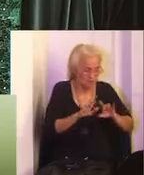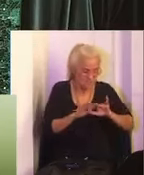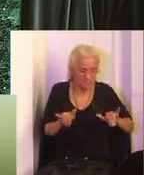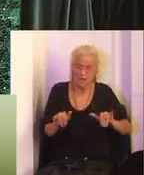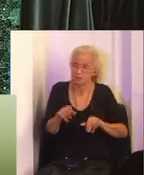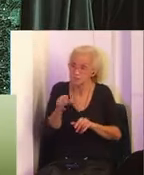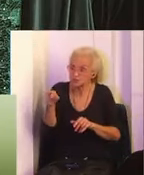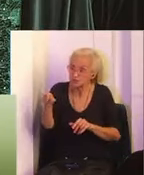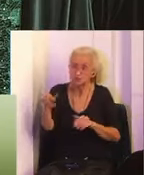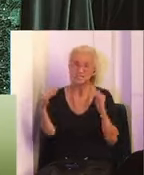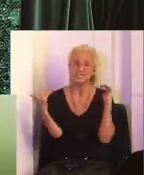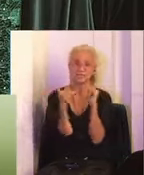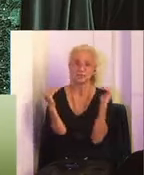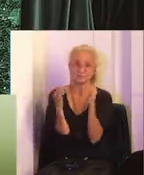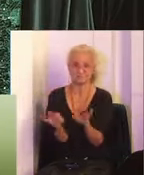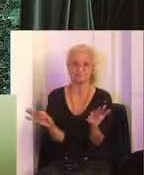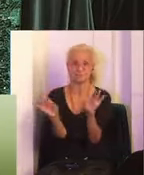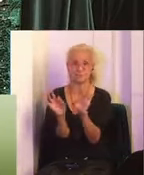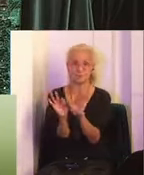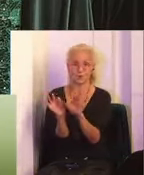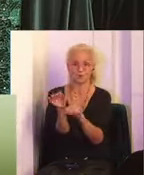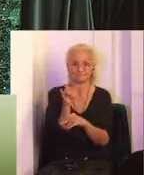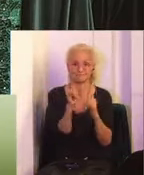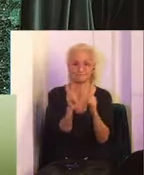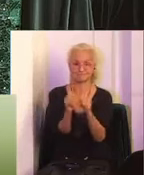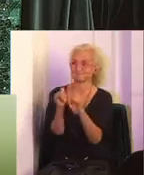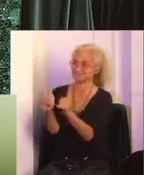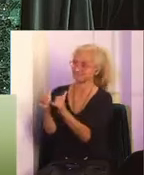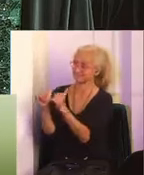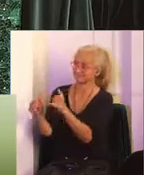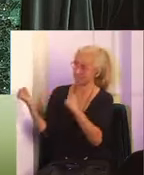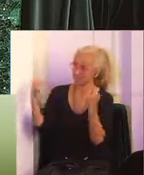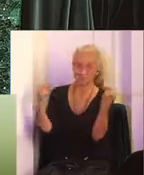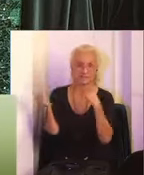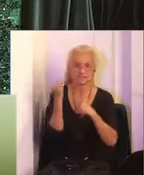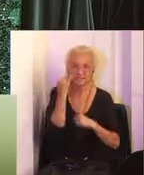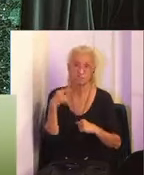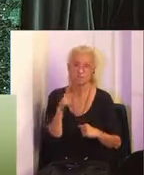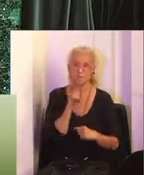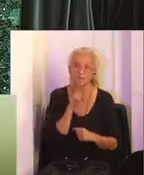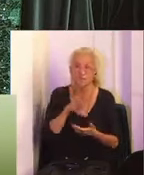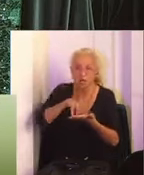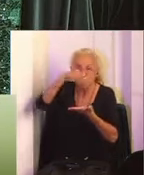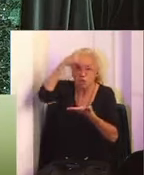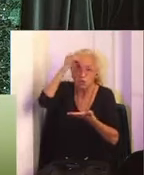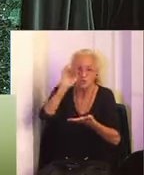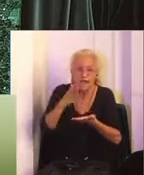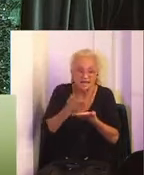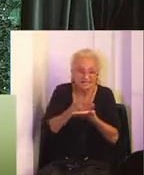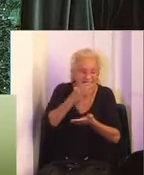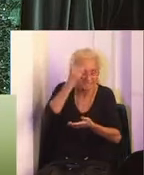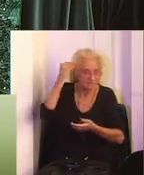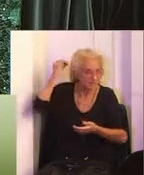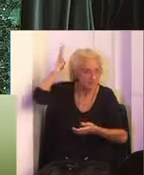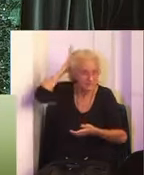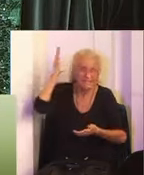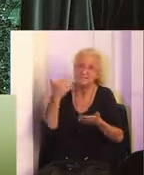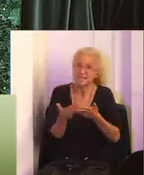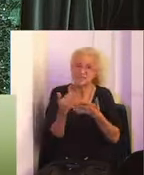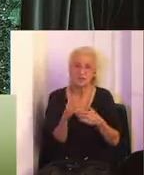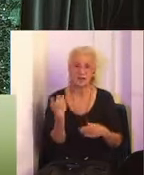around us are just as important as we are. If we really learn that lesson, then it doesn't matter if we